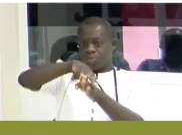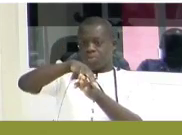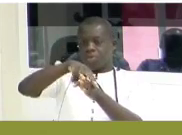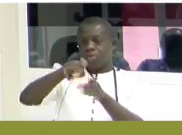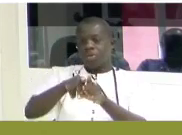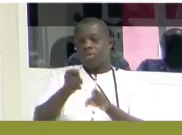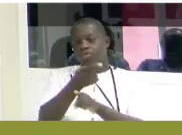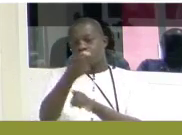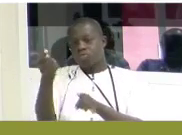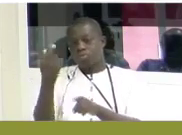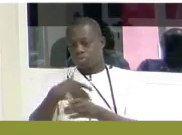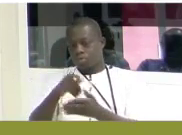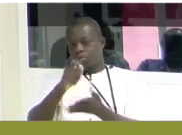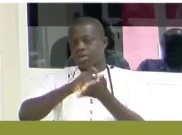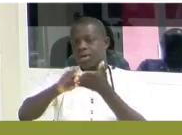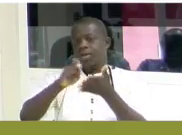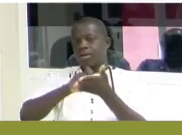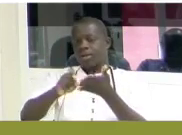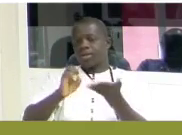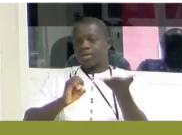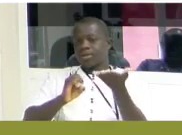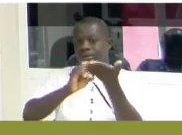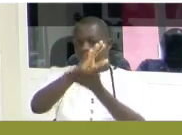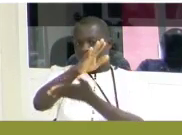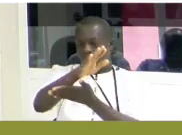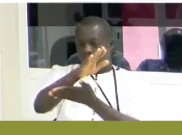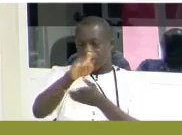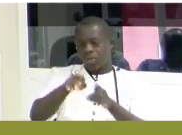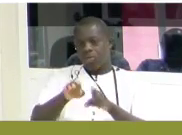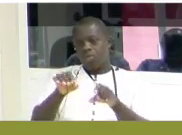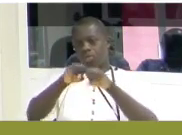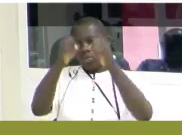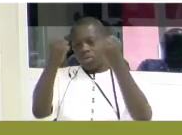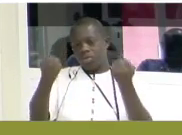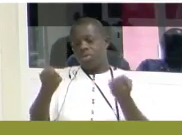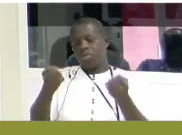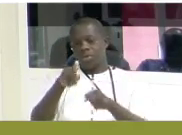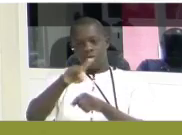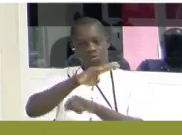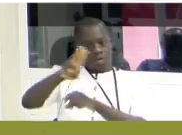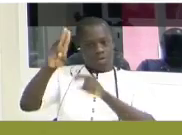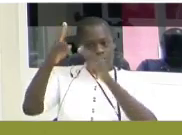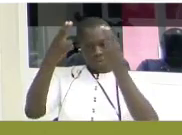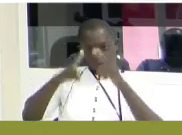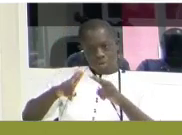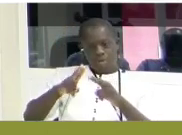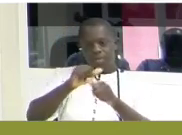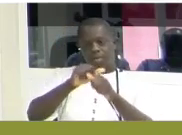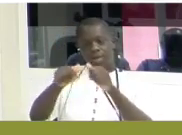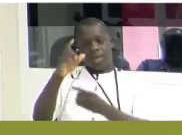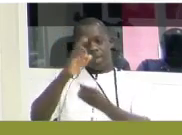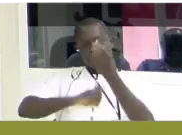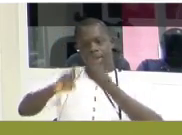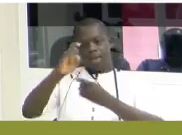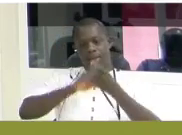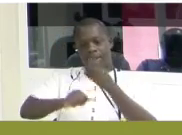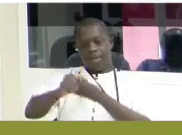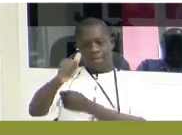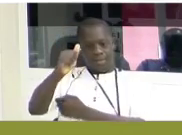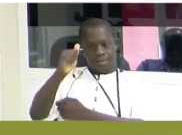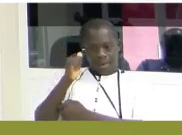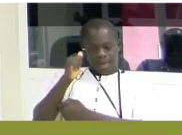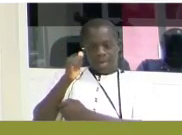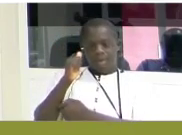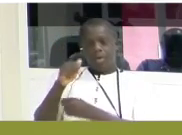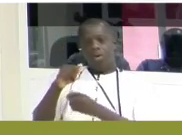wrote to Observer that it's illegal, so it's either she's reinstated or paid her benefits until her